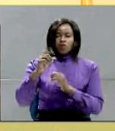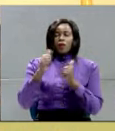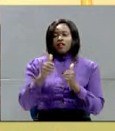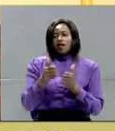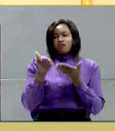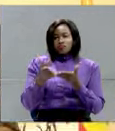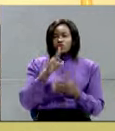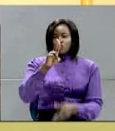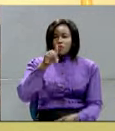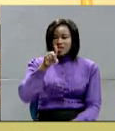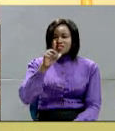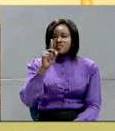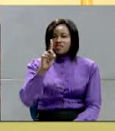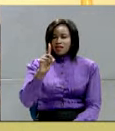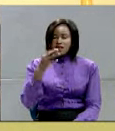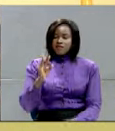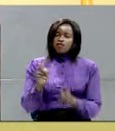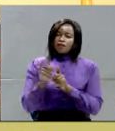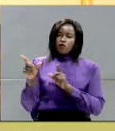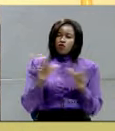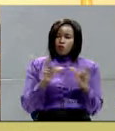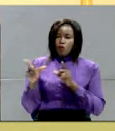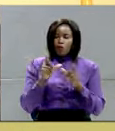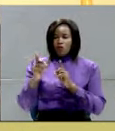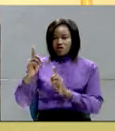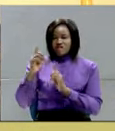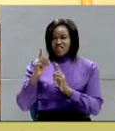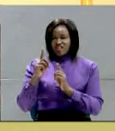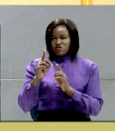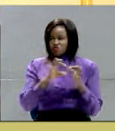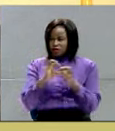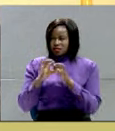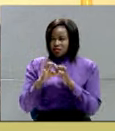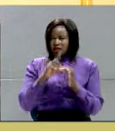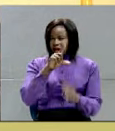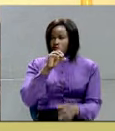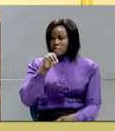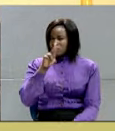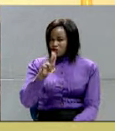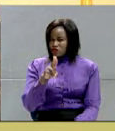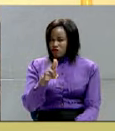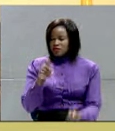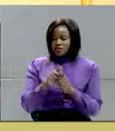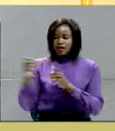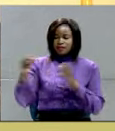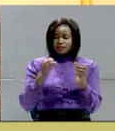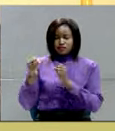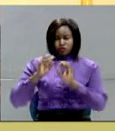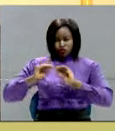UPDF and the local defense units that were recruited and